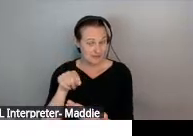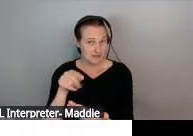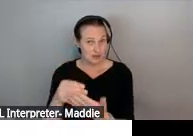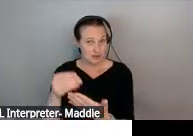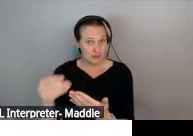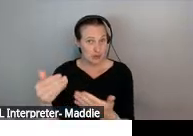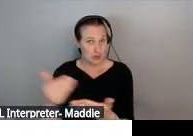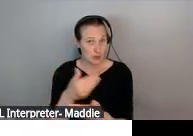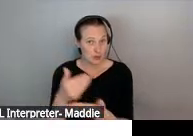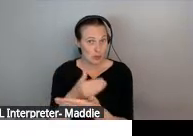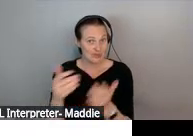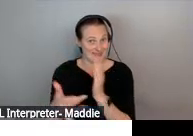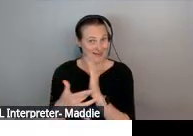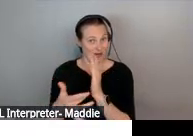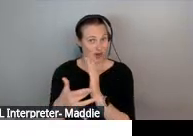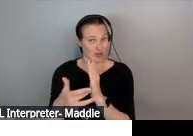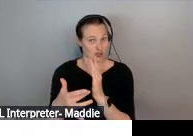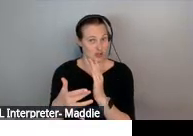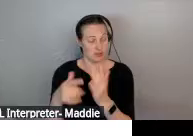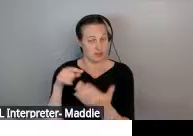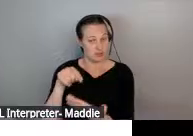educational technology um,